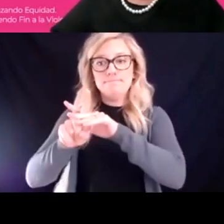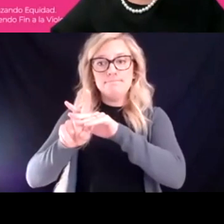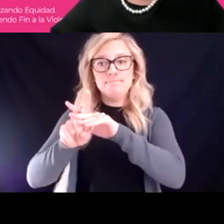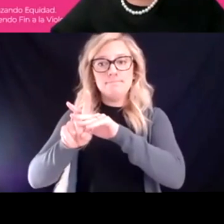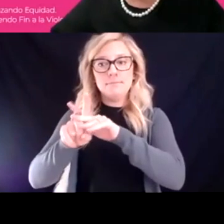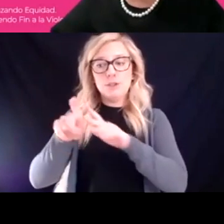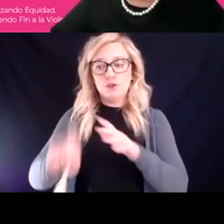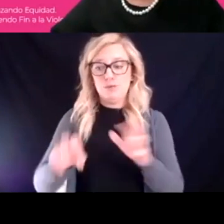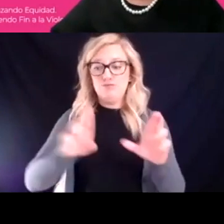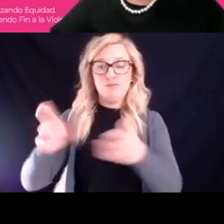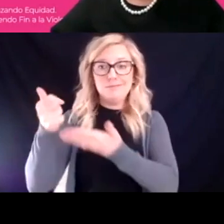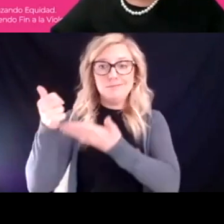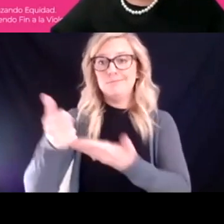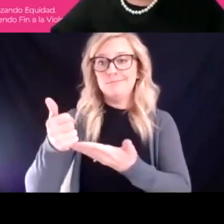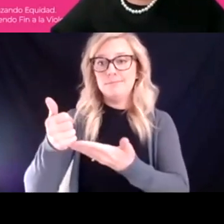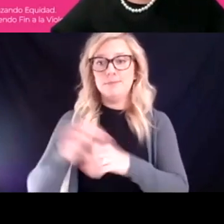a presence as well.